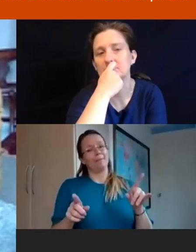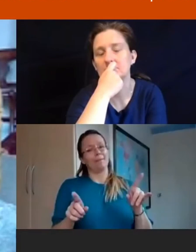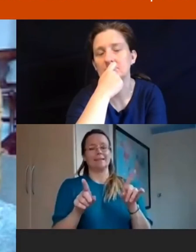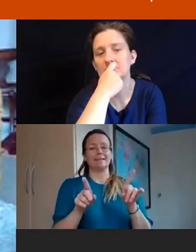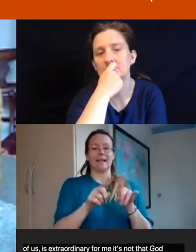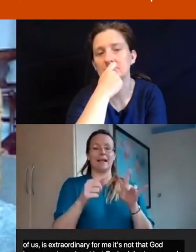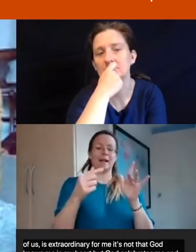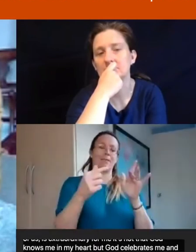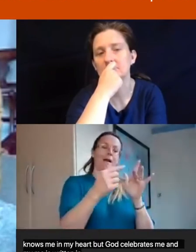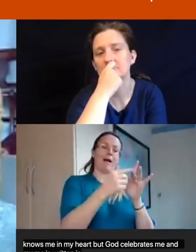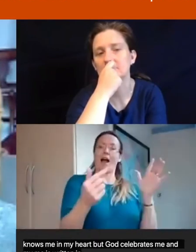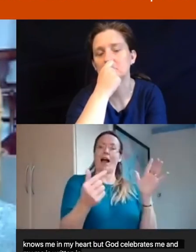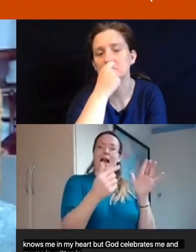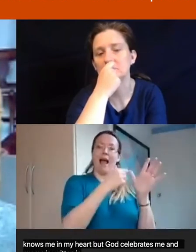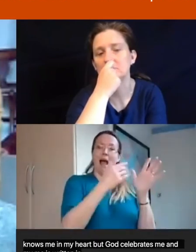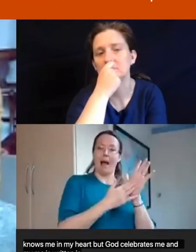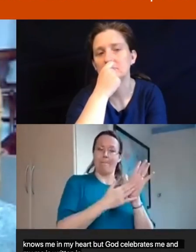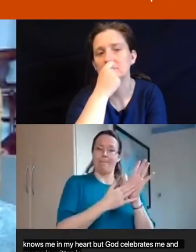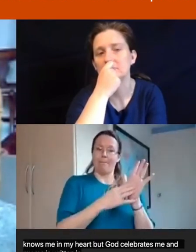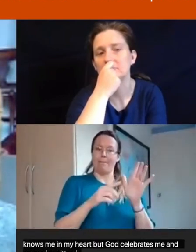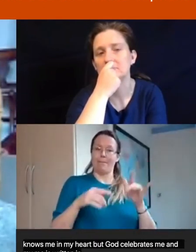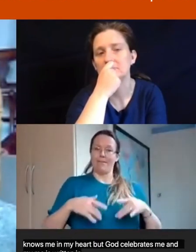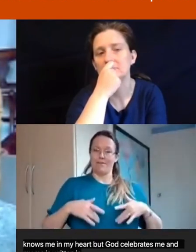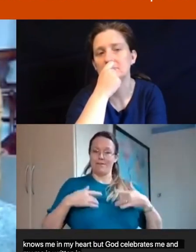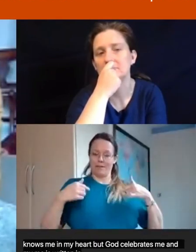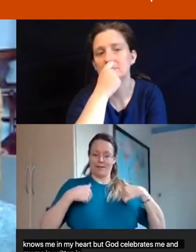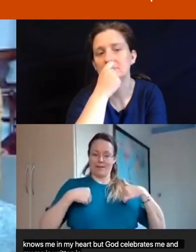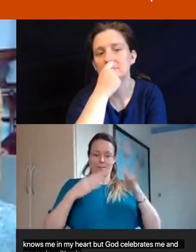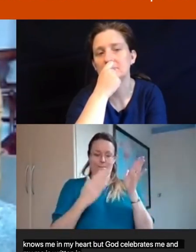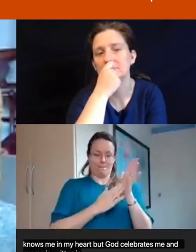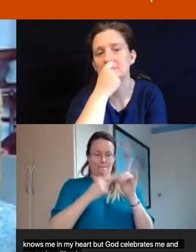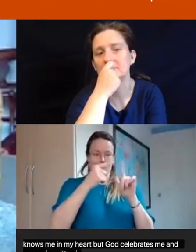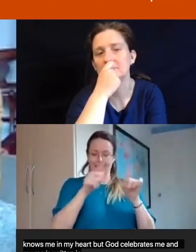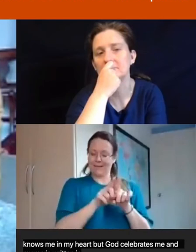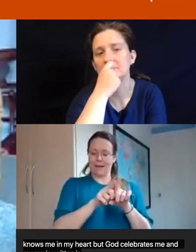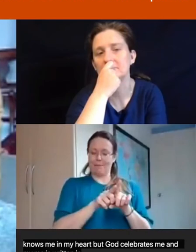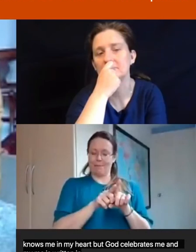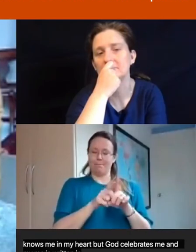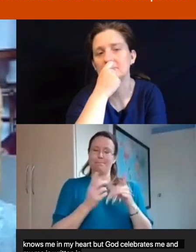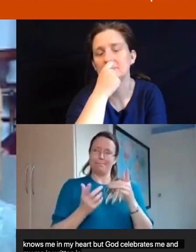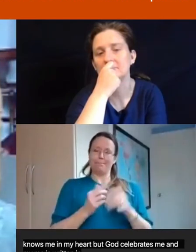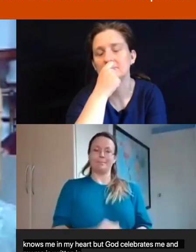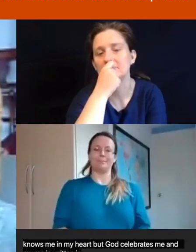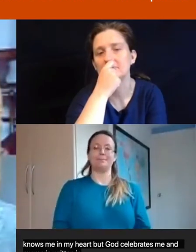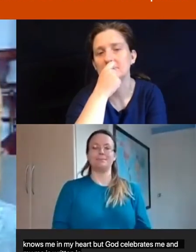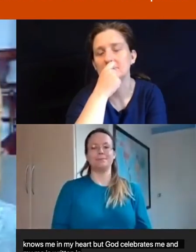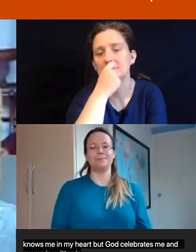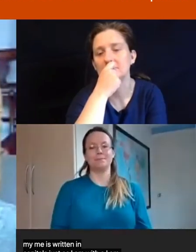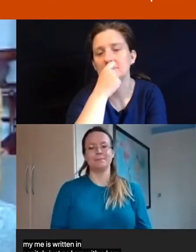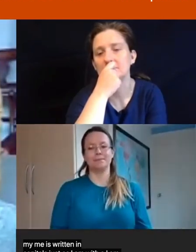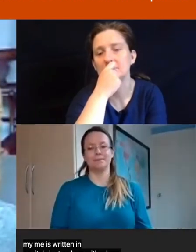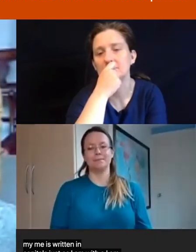am is written in capitals. Thank you. Thomas says,